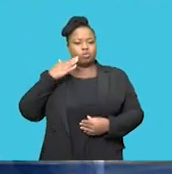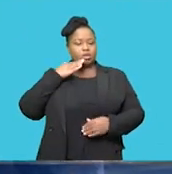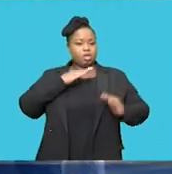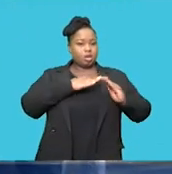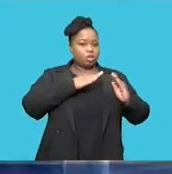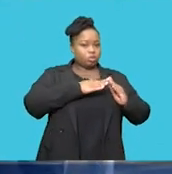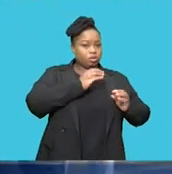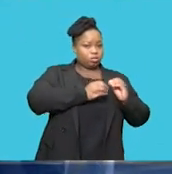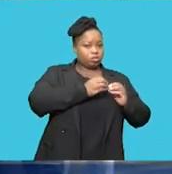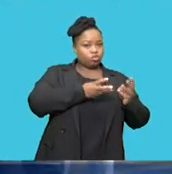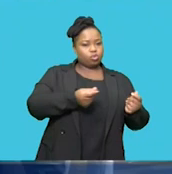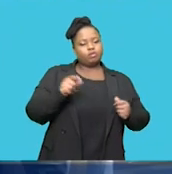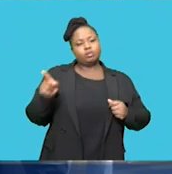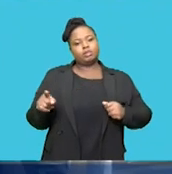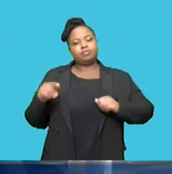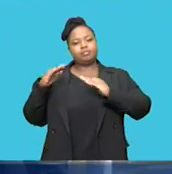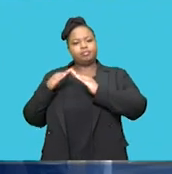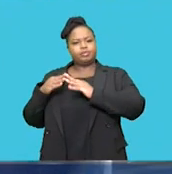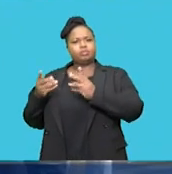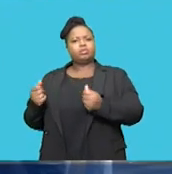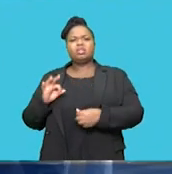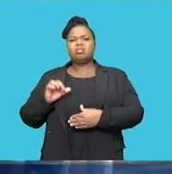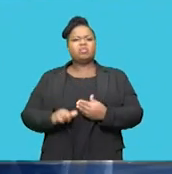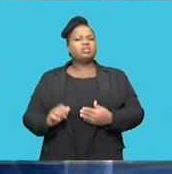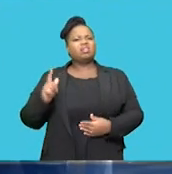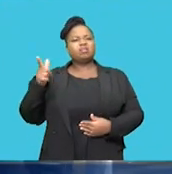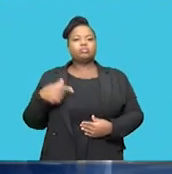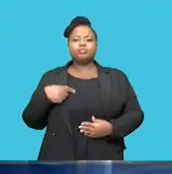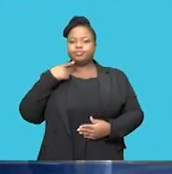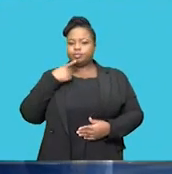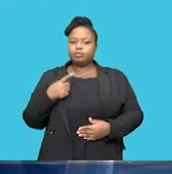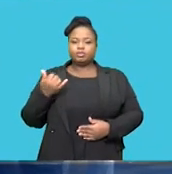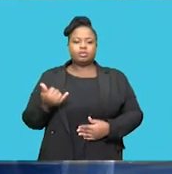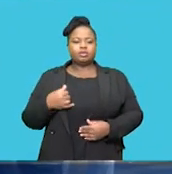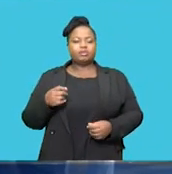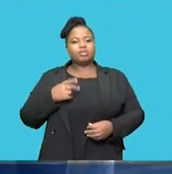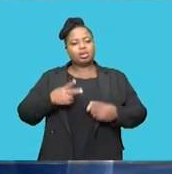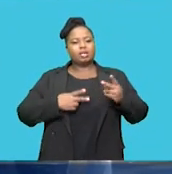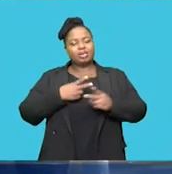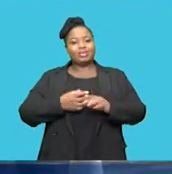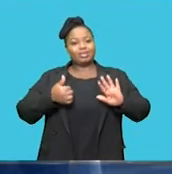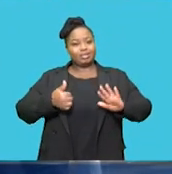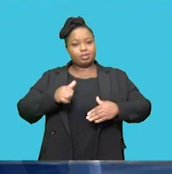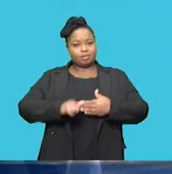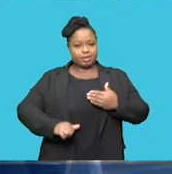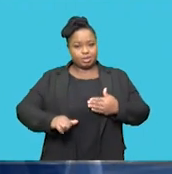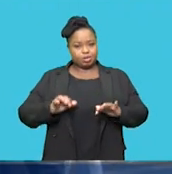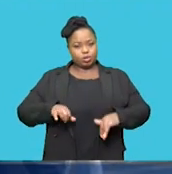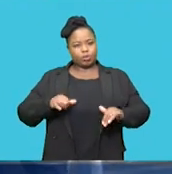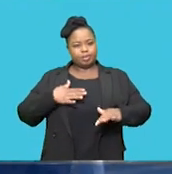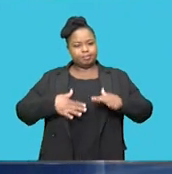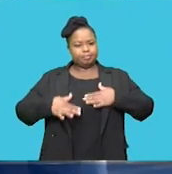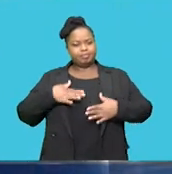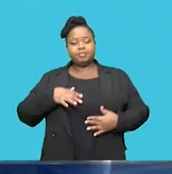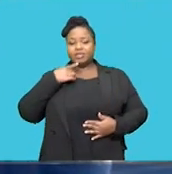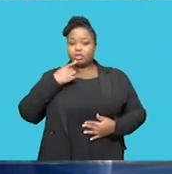nabo they will be sorting their issues. So yapheli 3 months, and then but no, bacela sibaphe another grace of 6 months. Satisfied, we are